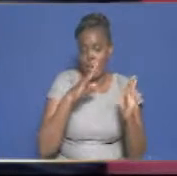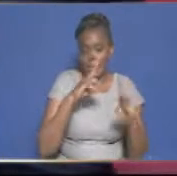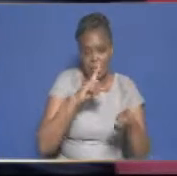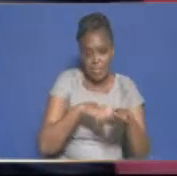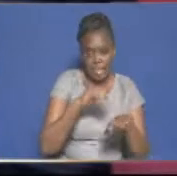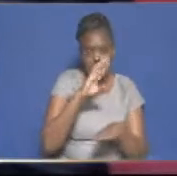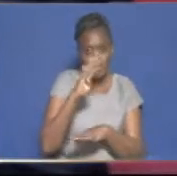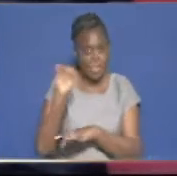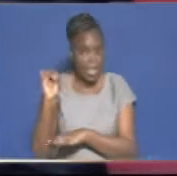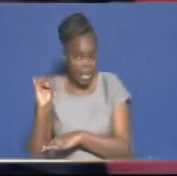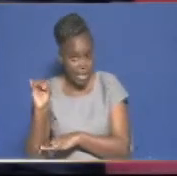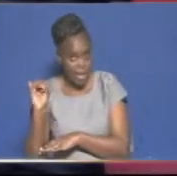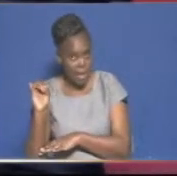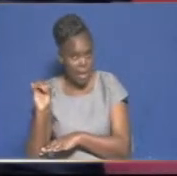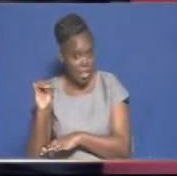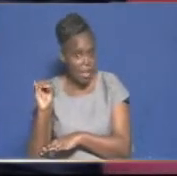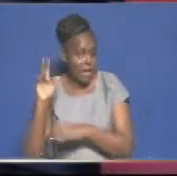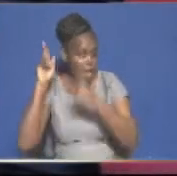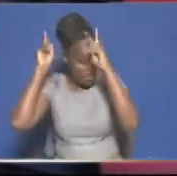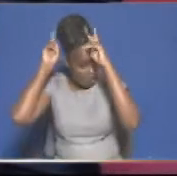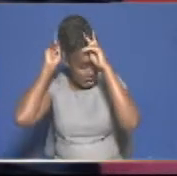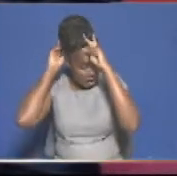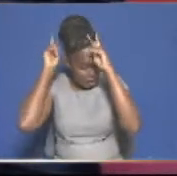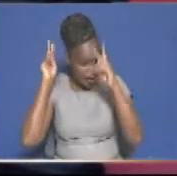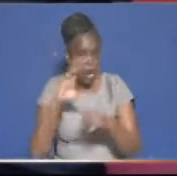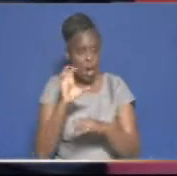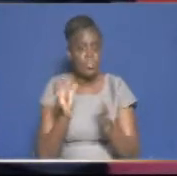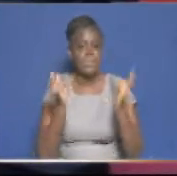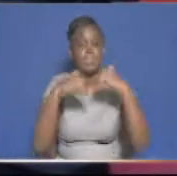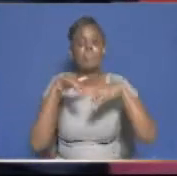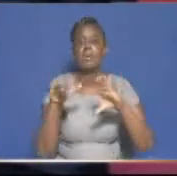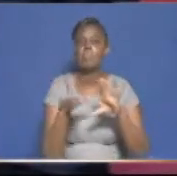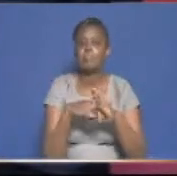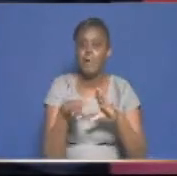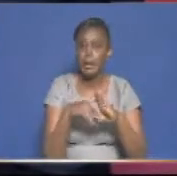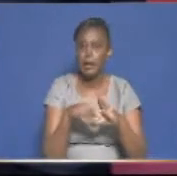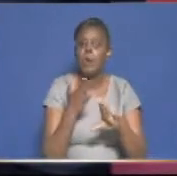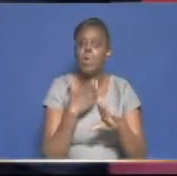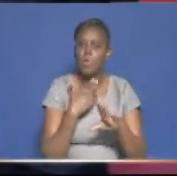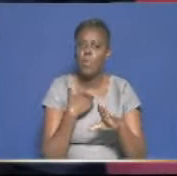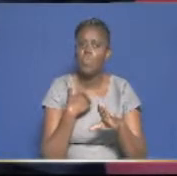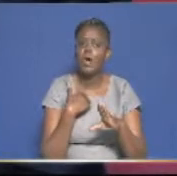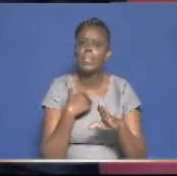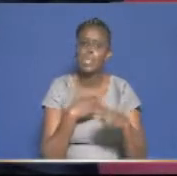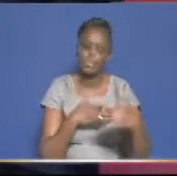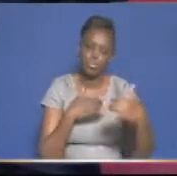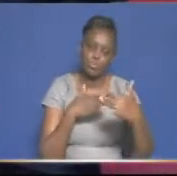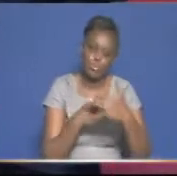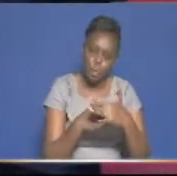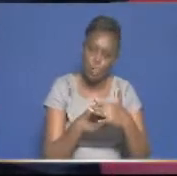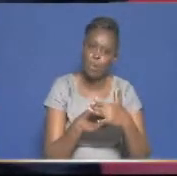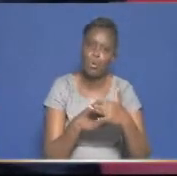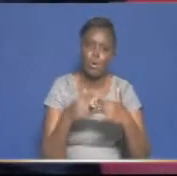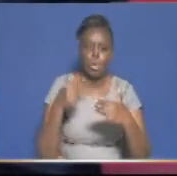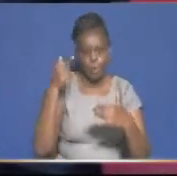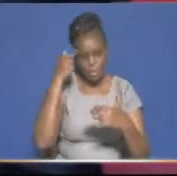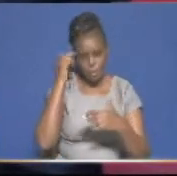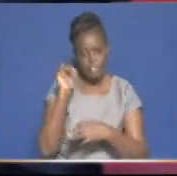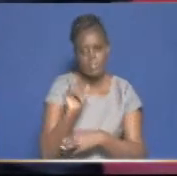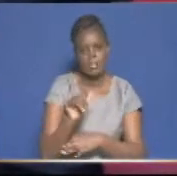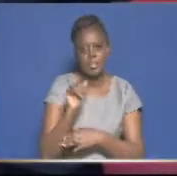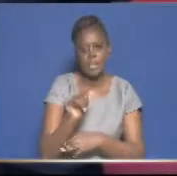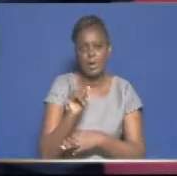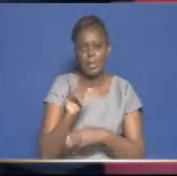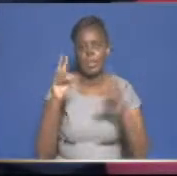were in Kakamega, and members of the county assembly, they wanted to lock down because they thought, Mr. Speaker, that